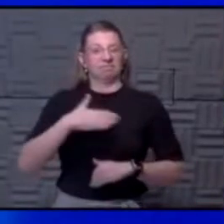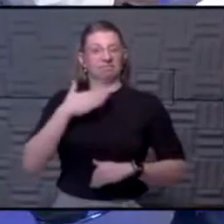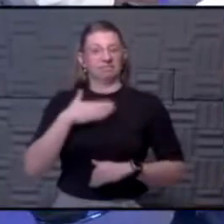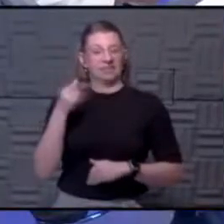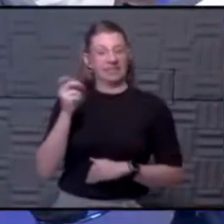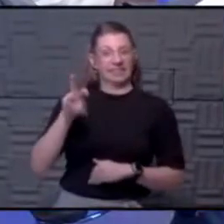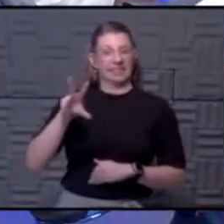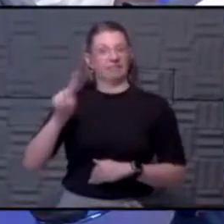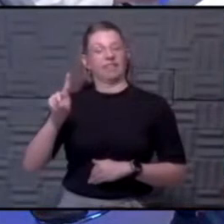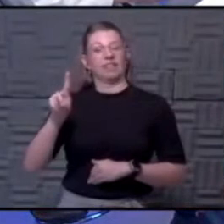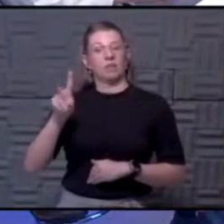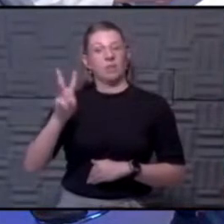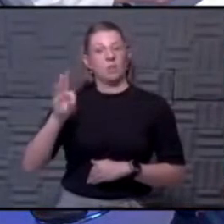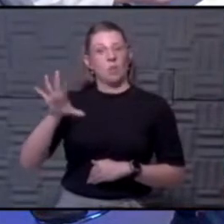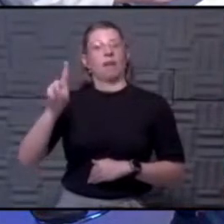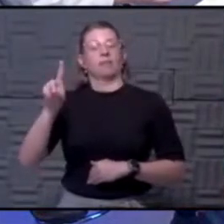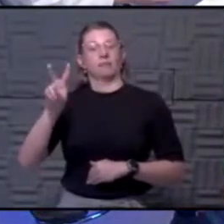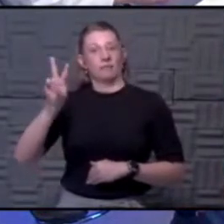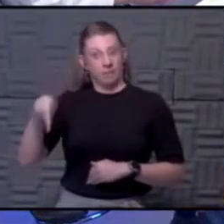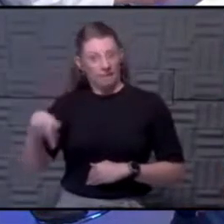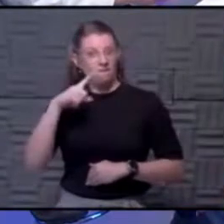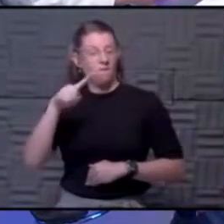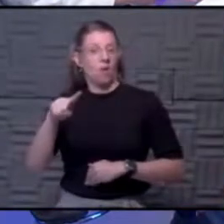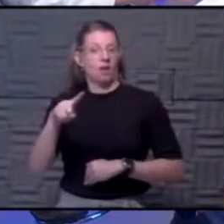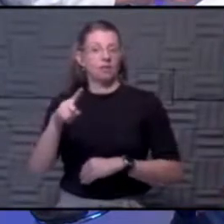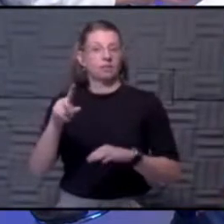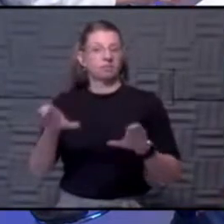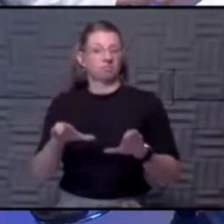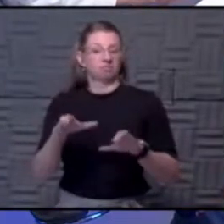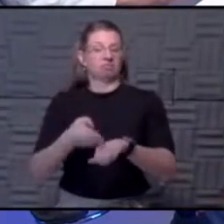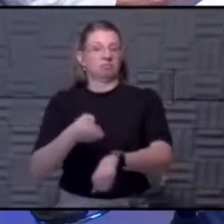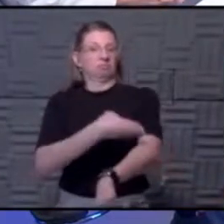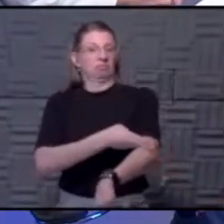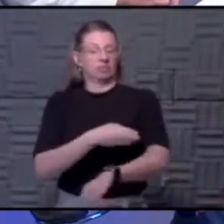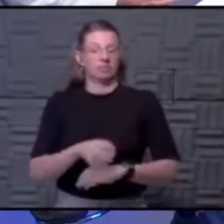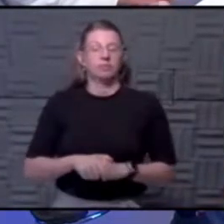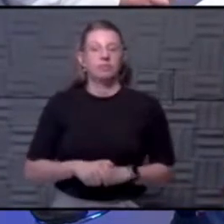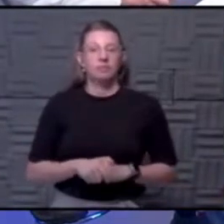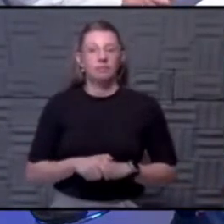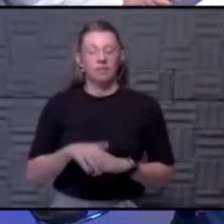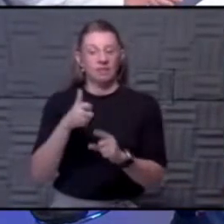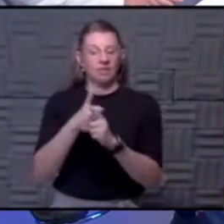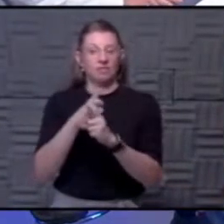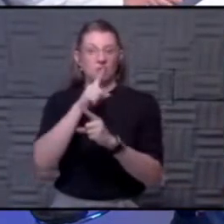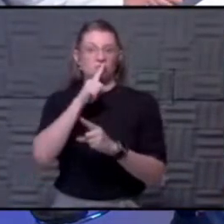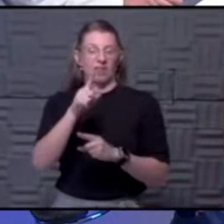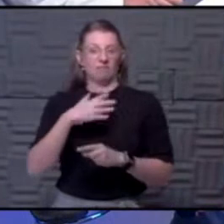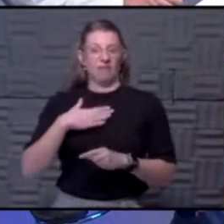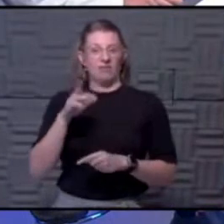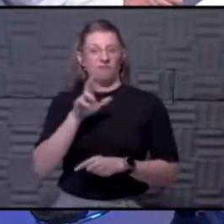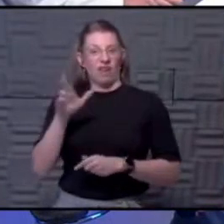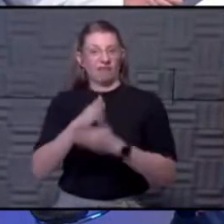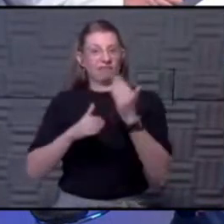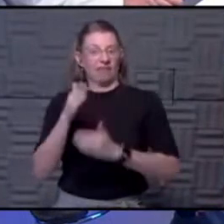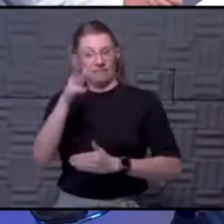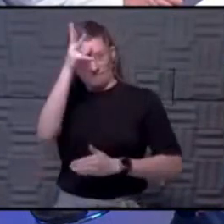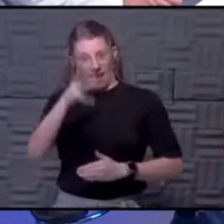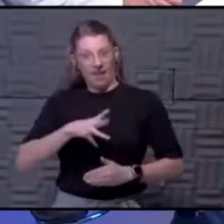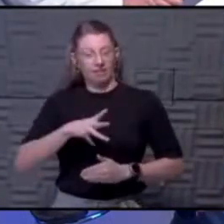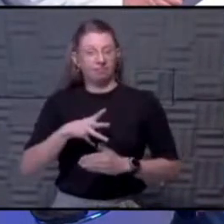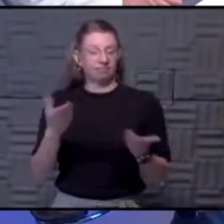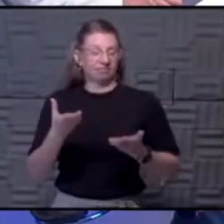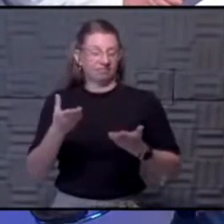David Wild, our VP of Performance Improvement. David and I have worked so closely together. He's really our right-hand man here for the system around